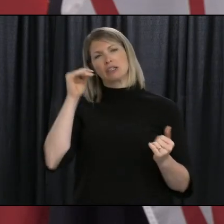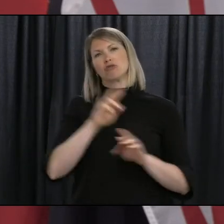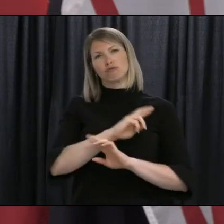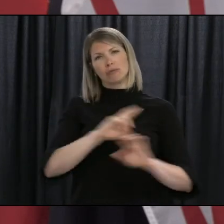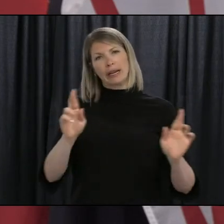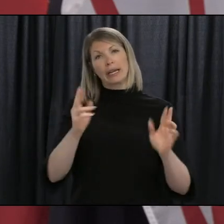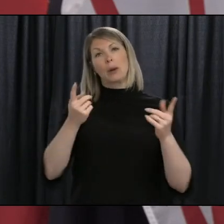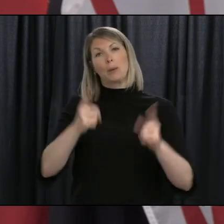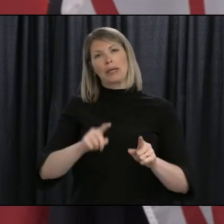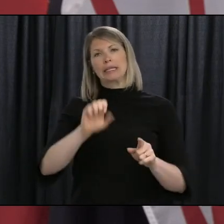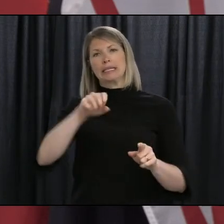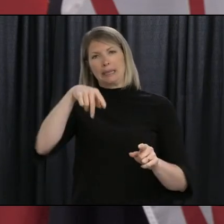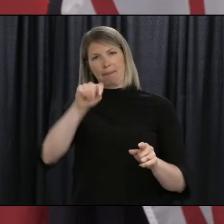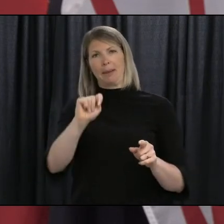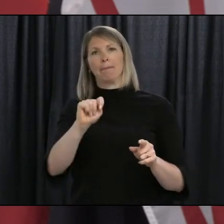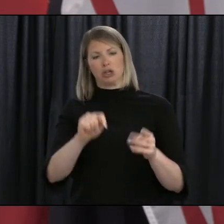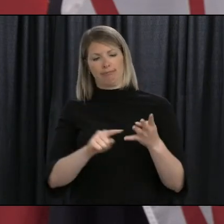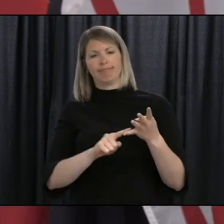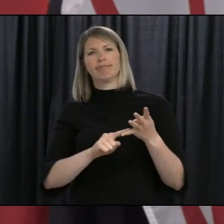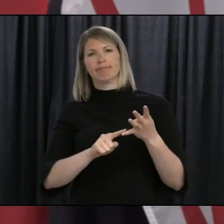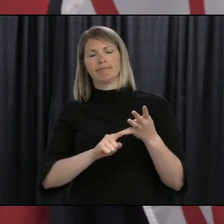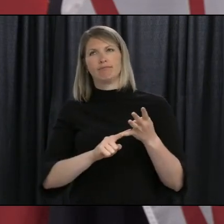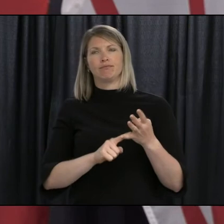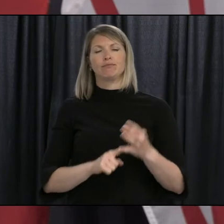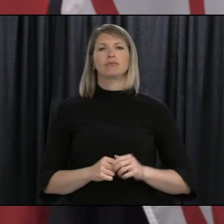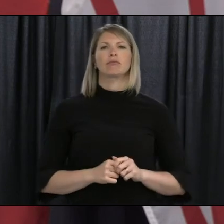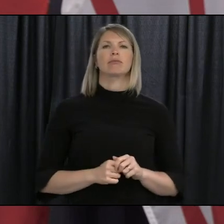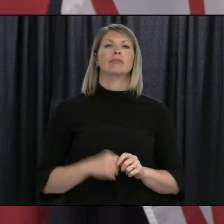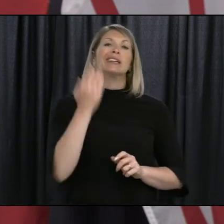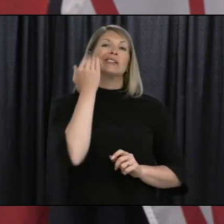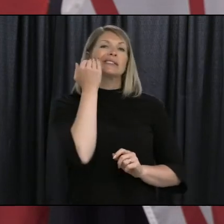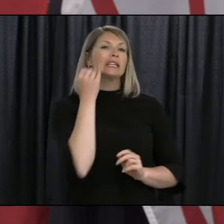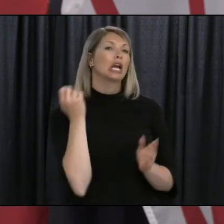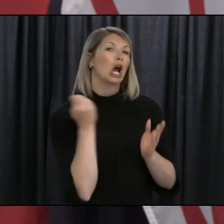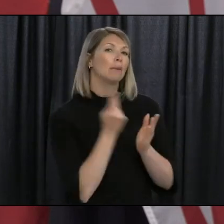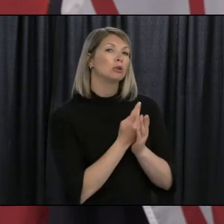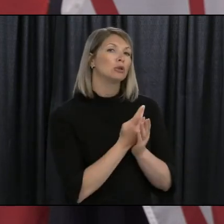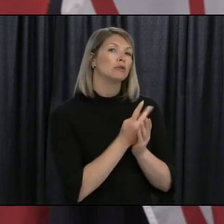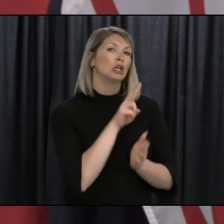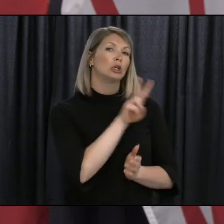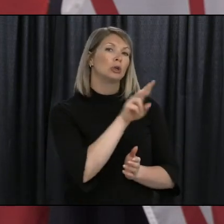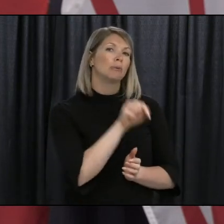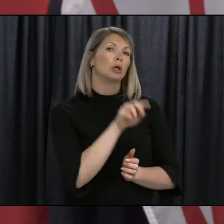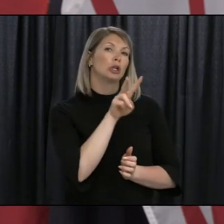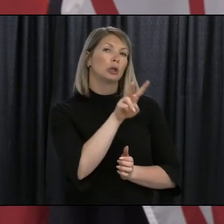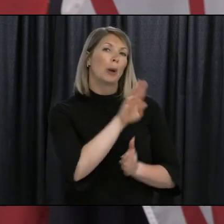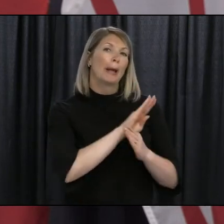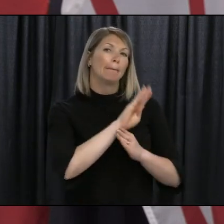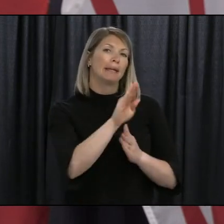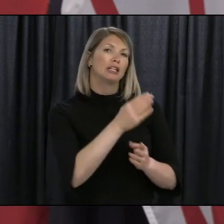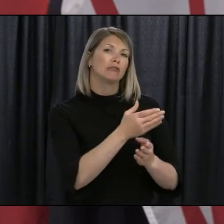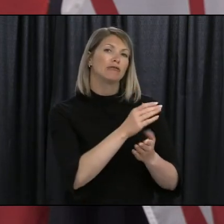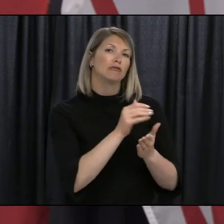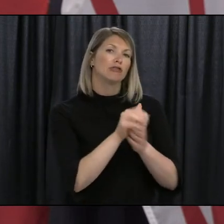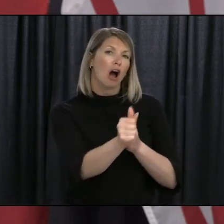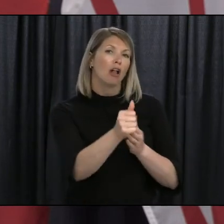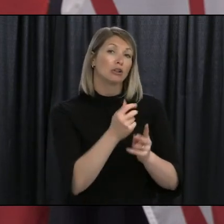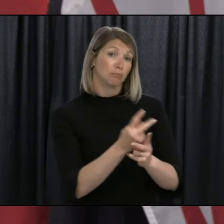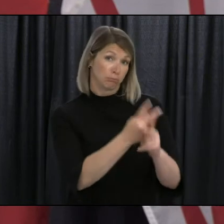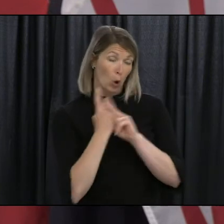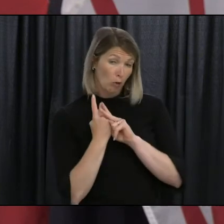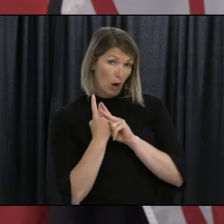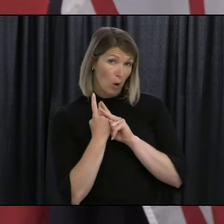You've been approved for up to $2 billion in borrowing this fiscal year. How much of that have you used so far, and are you expecting to have to request